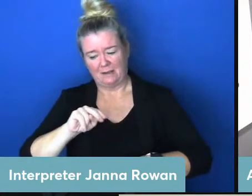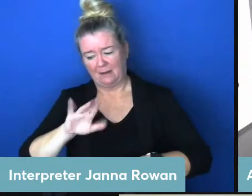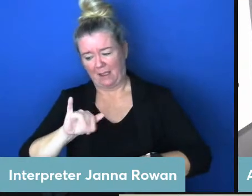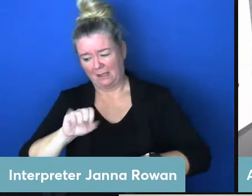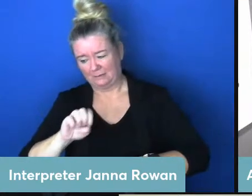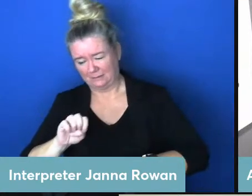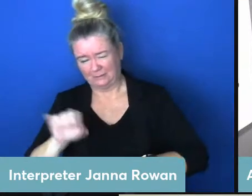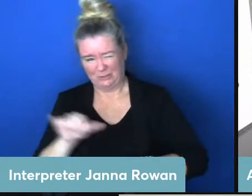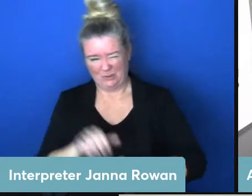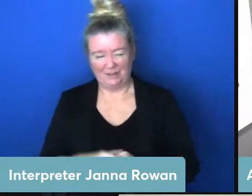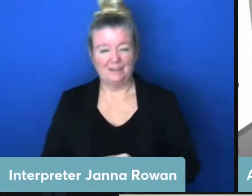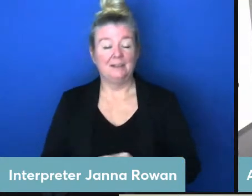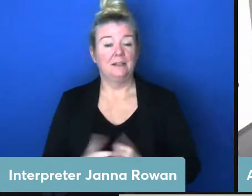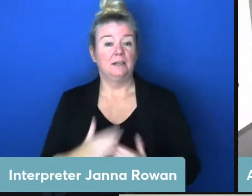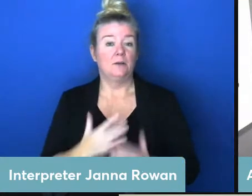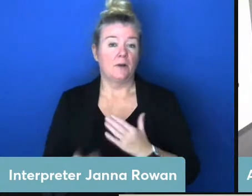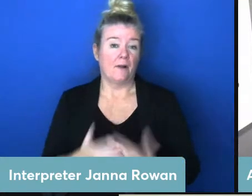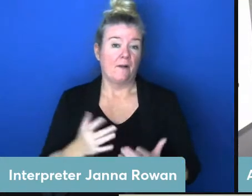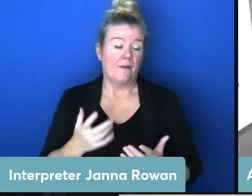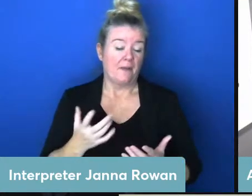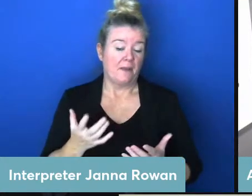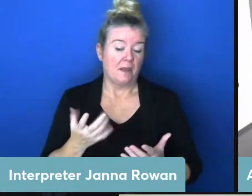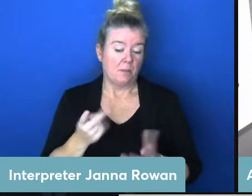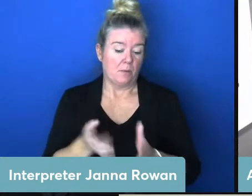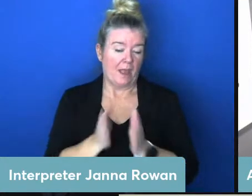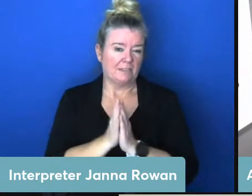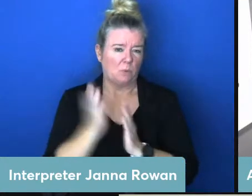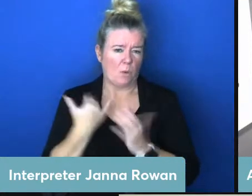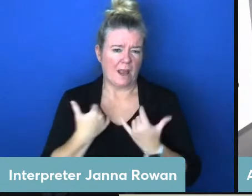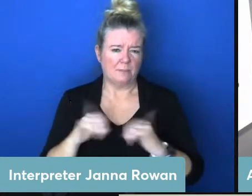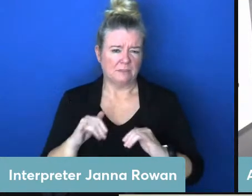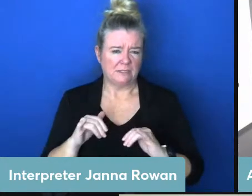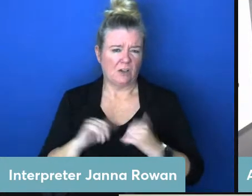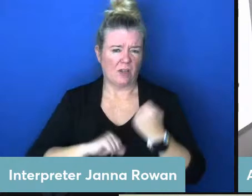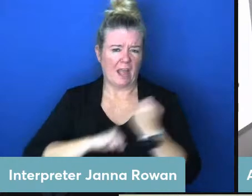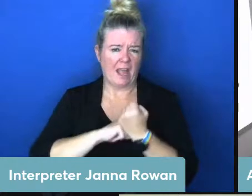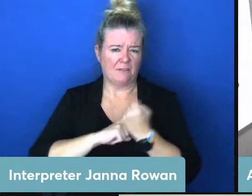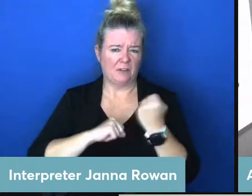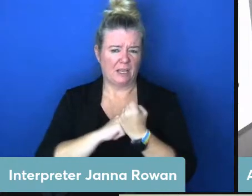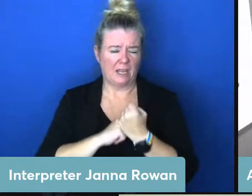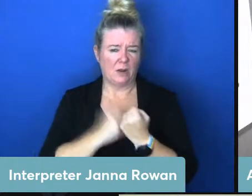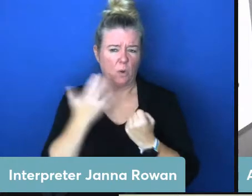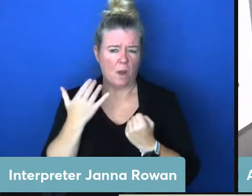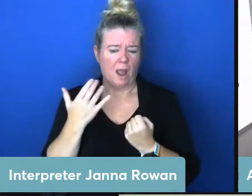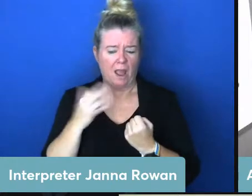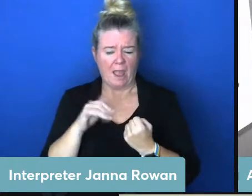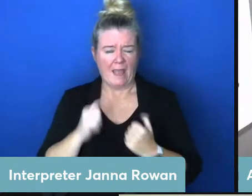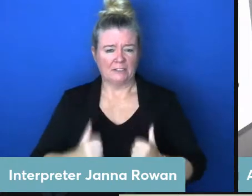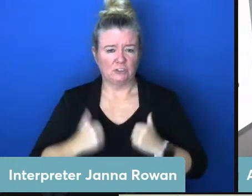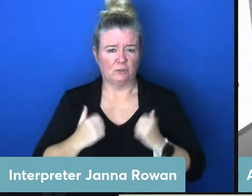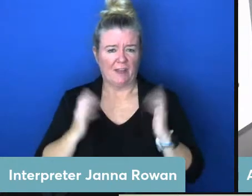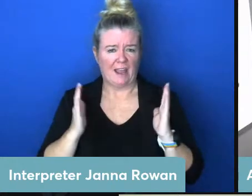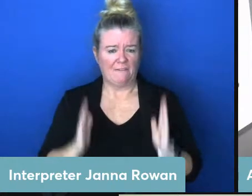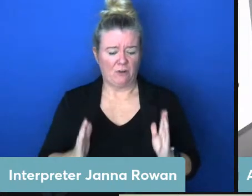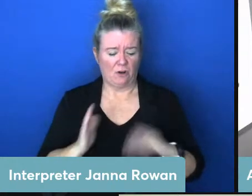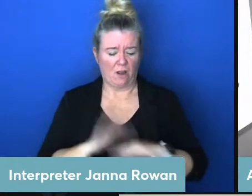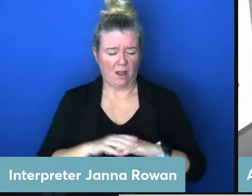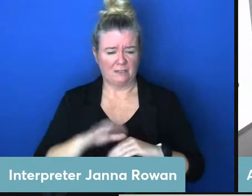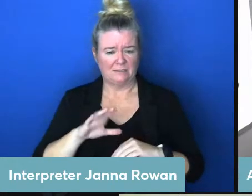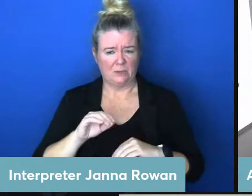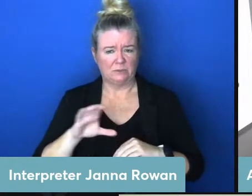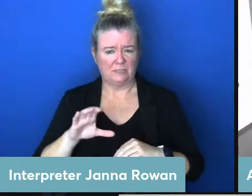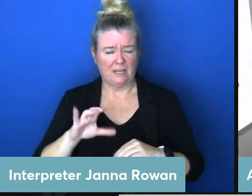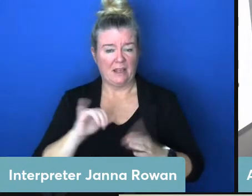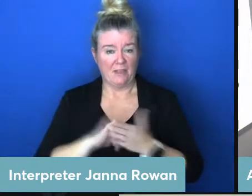I was asked why I was still being an advocate sitting as a survivor on the COC, which is